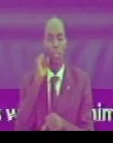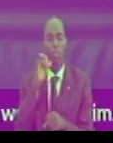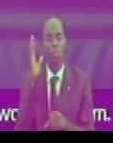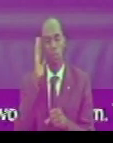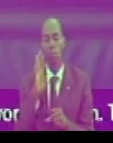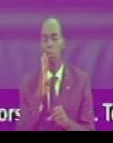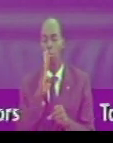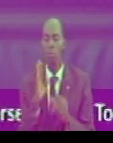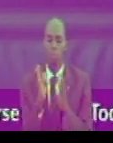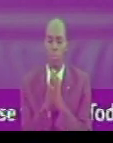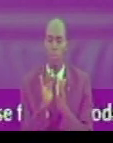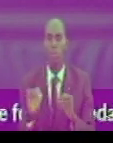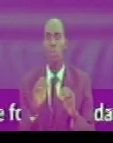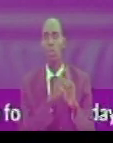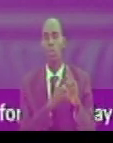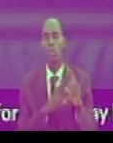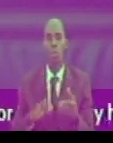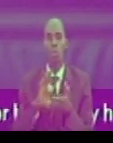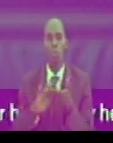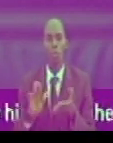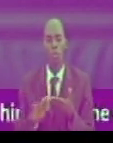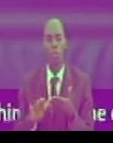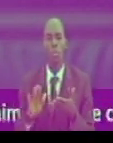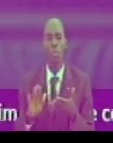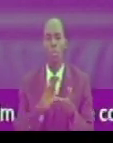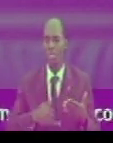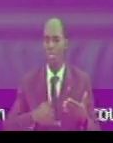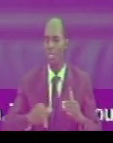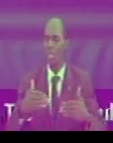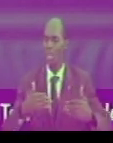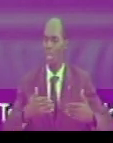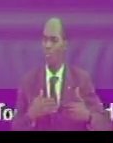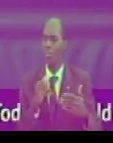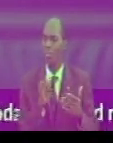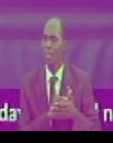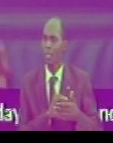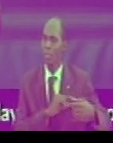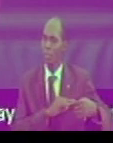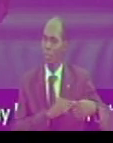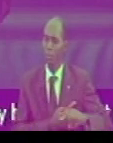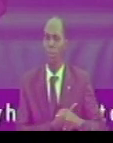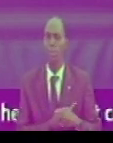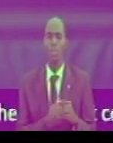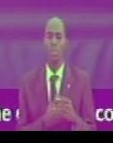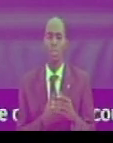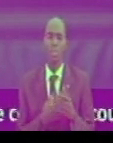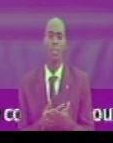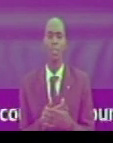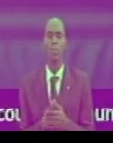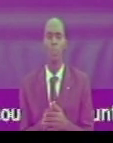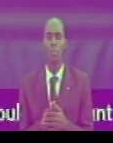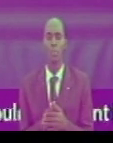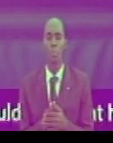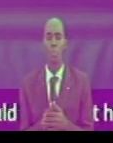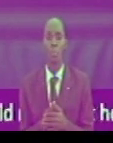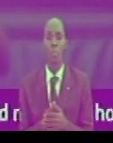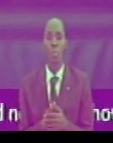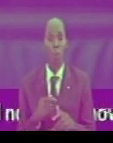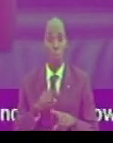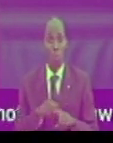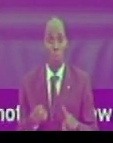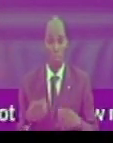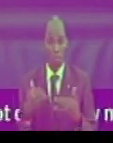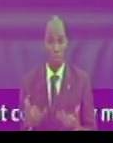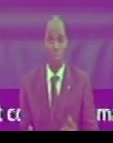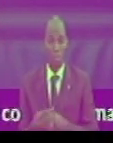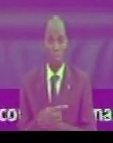die now? Will I see Jesus? But today I was sitting over there, and after Daddy prayed, on a norm, some programs like this, I'll be ashamed to